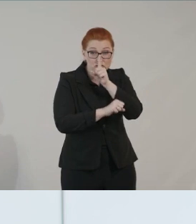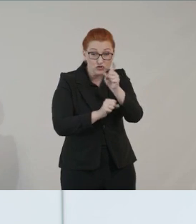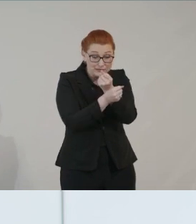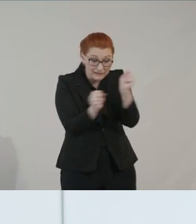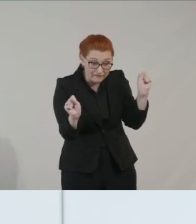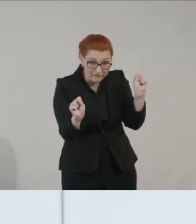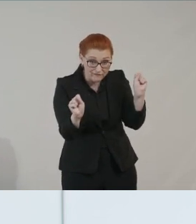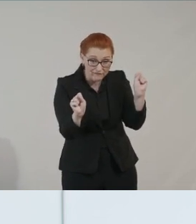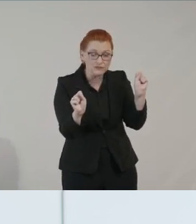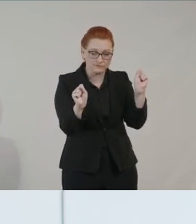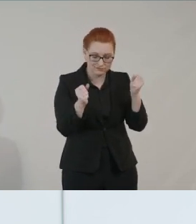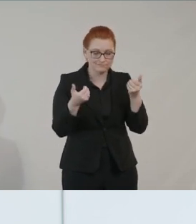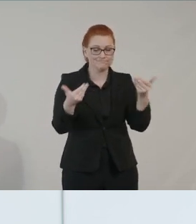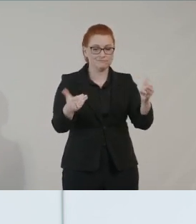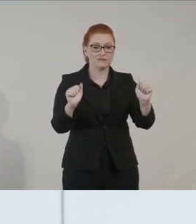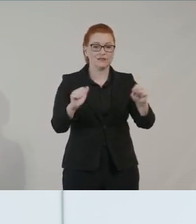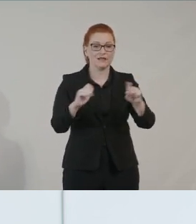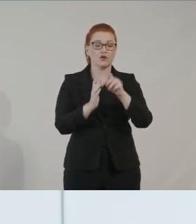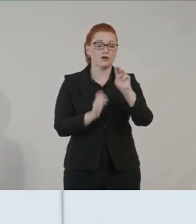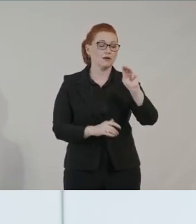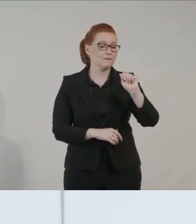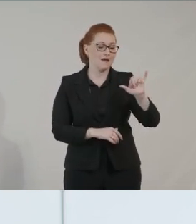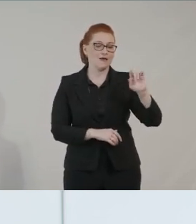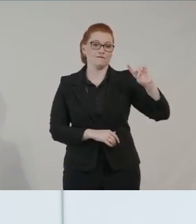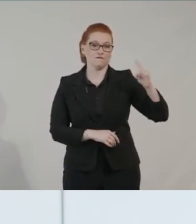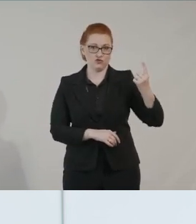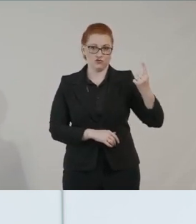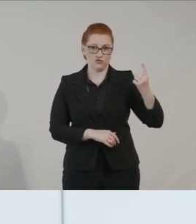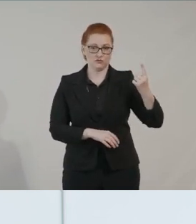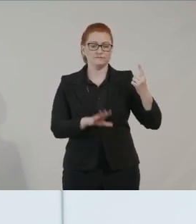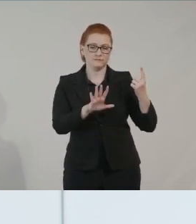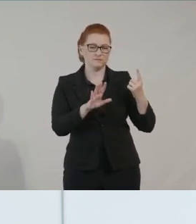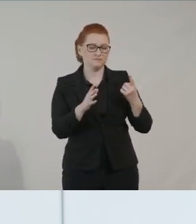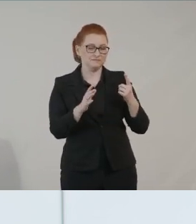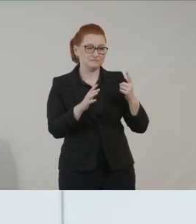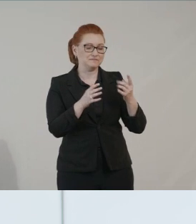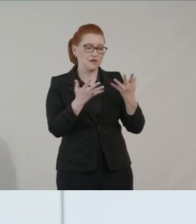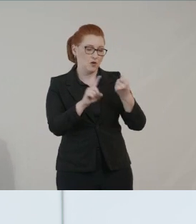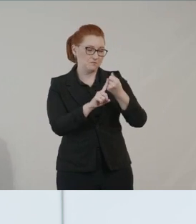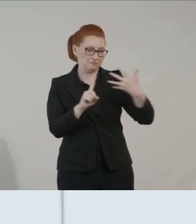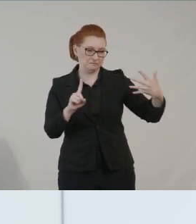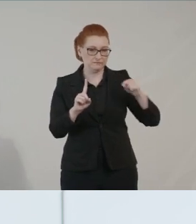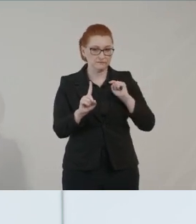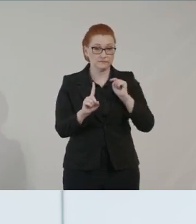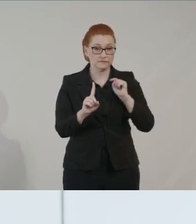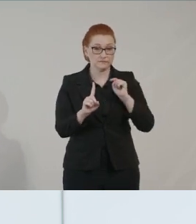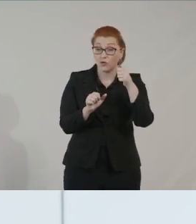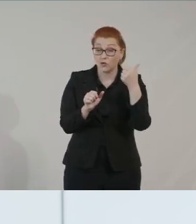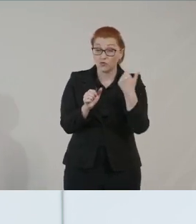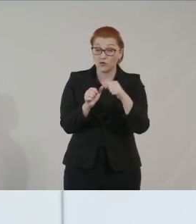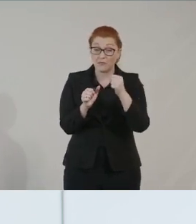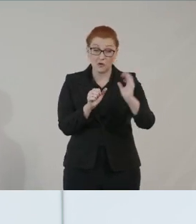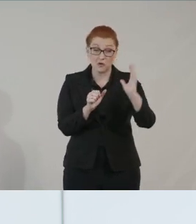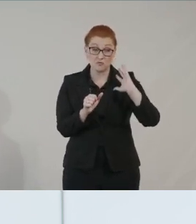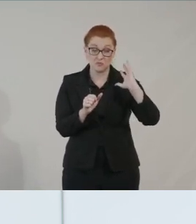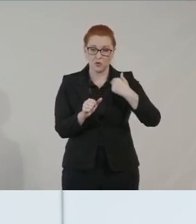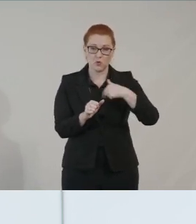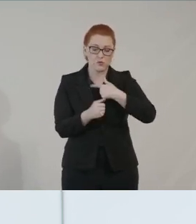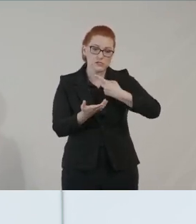1st. Now, I just want to visit that for 1 second. If you remember, before the discussion was around ventilators,